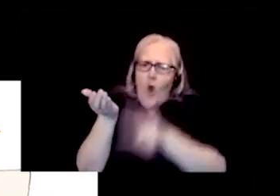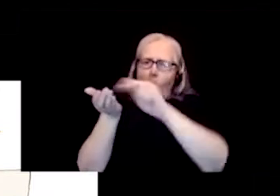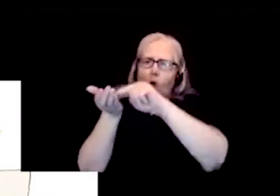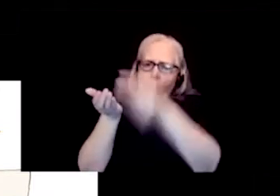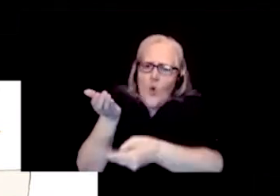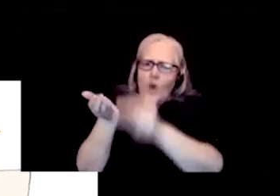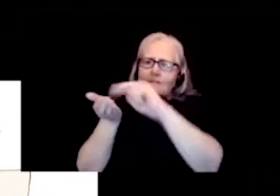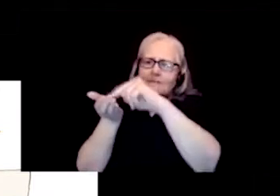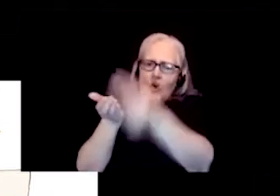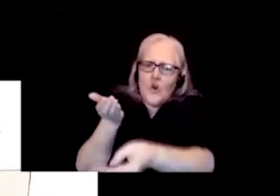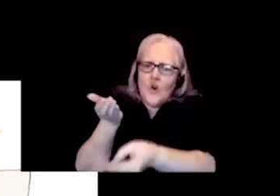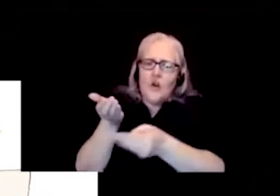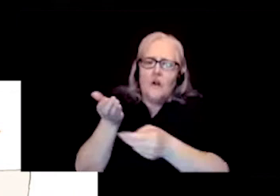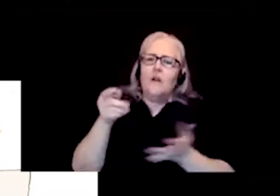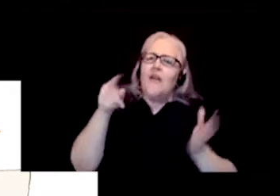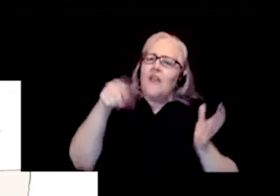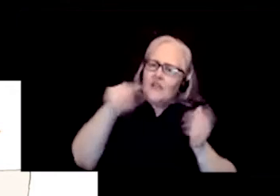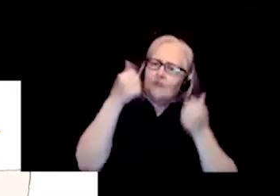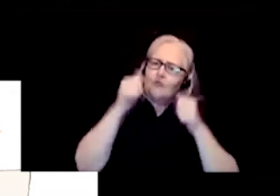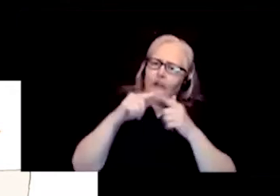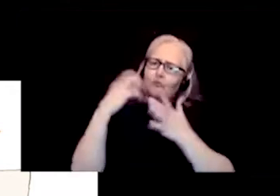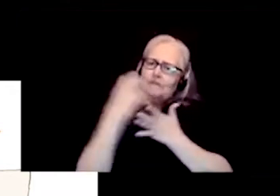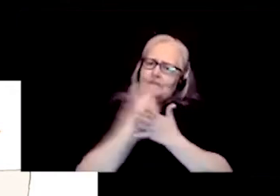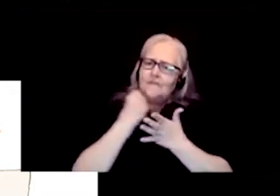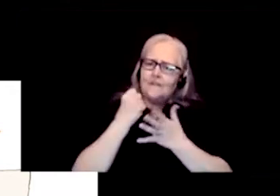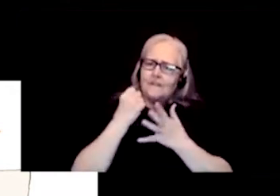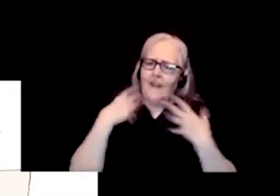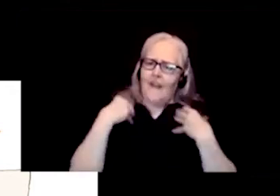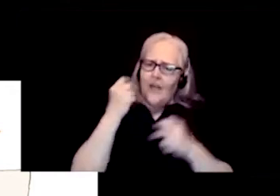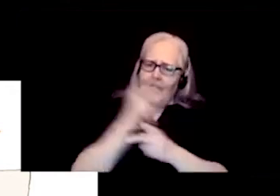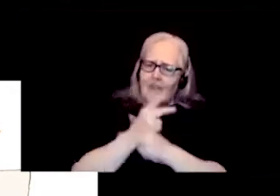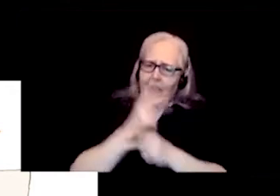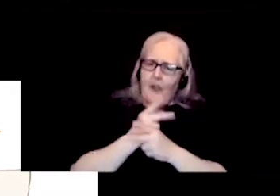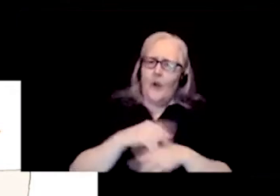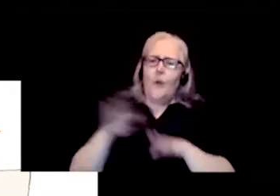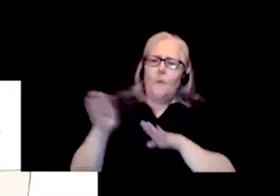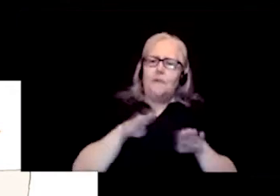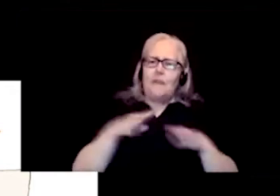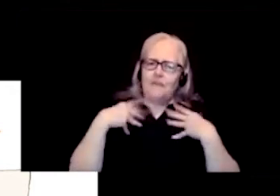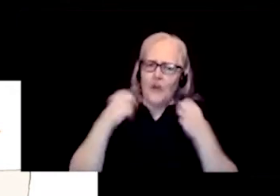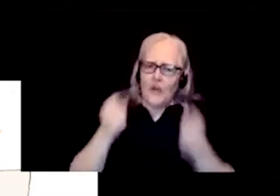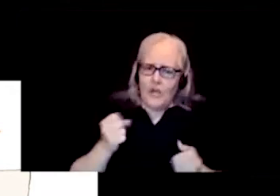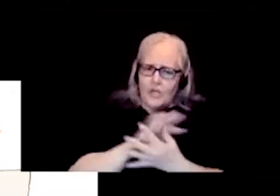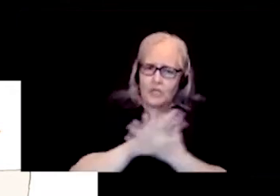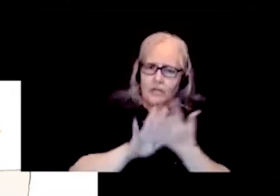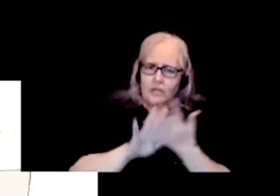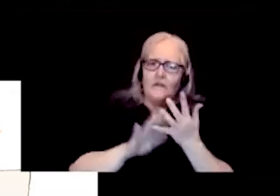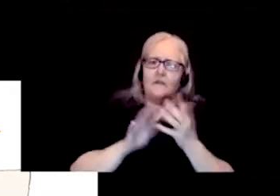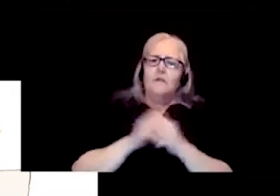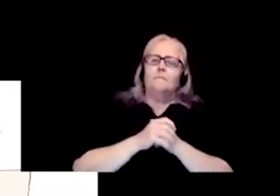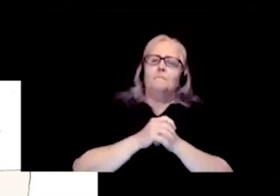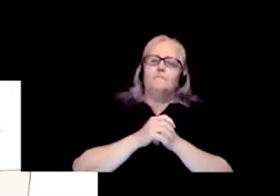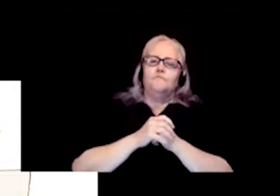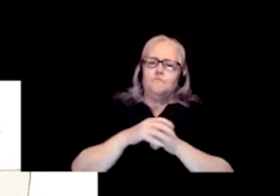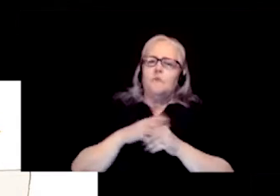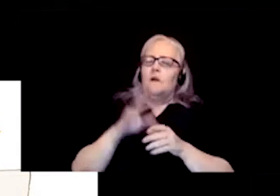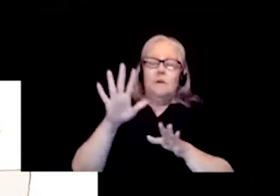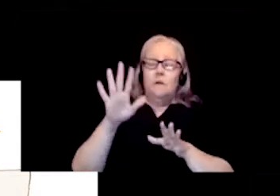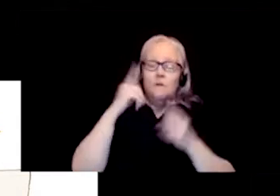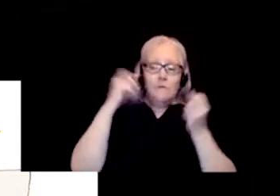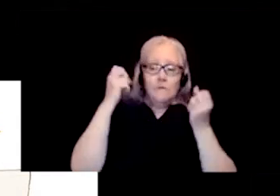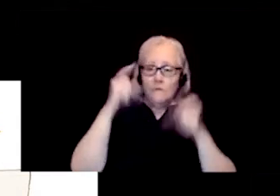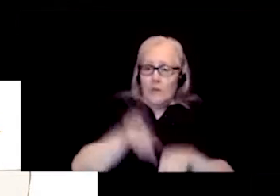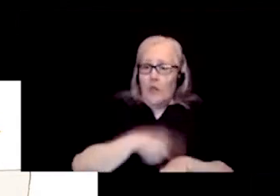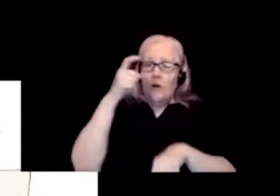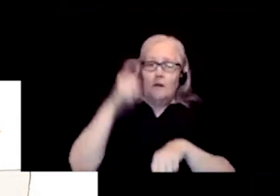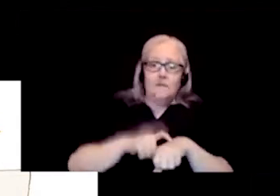access healthcare services, behavioral health services, and the like, but they're falling through our cracks. For too long, many people with